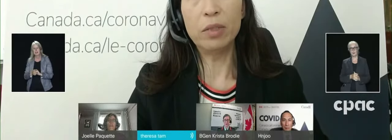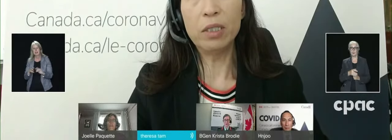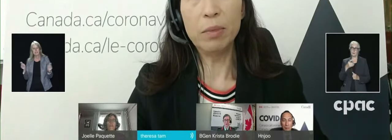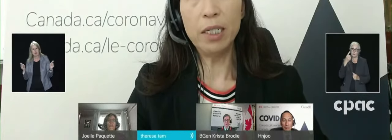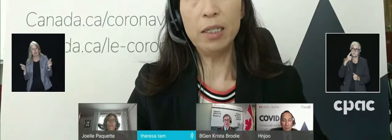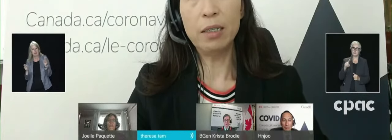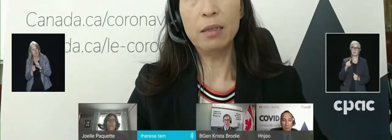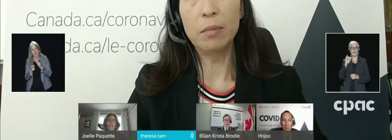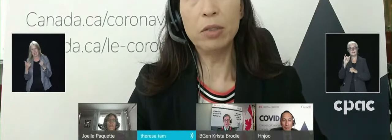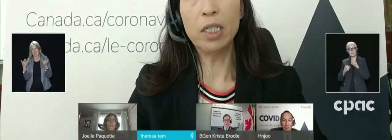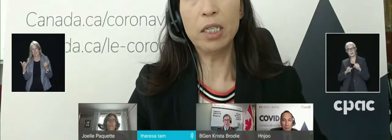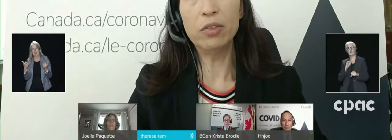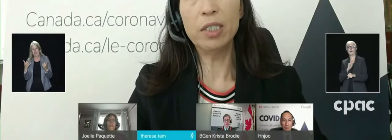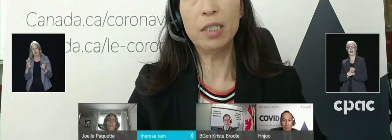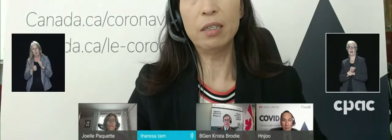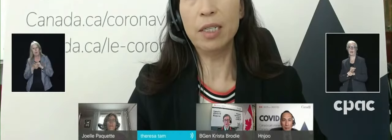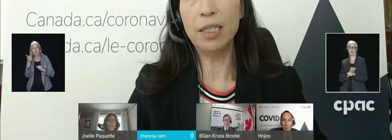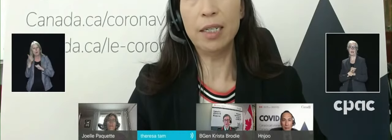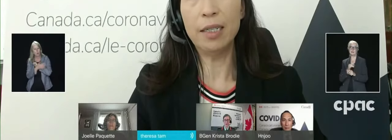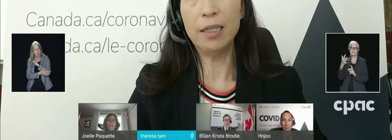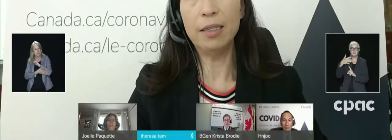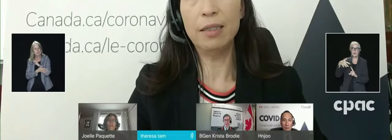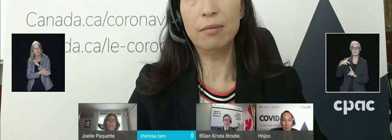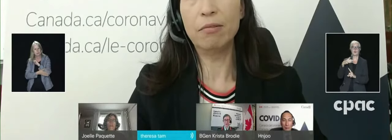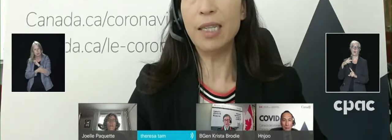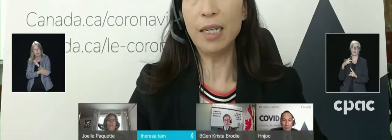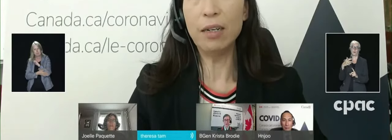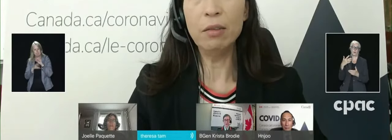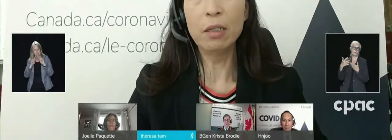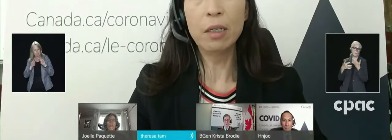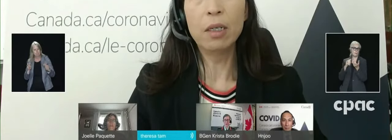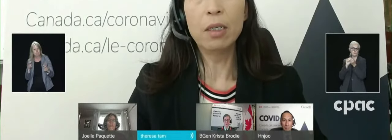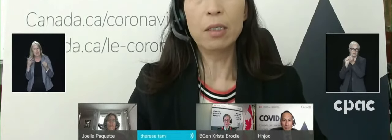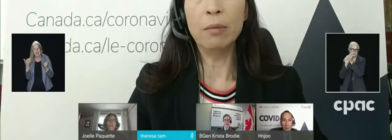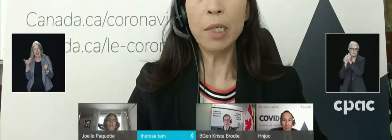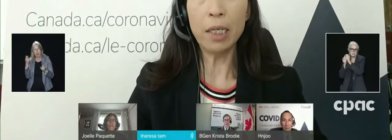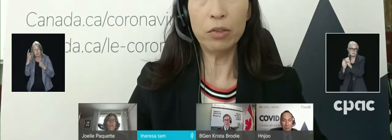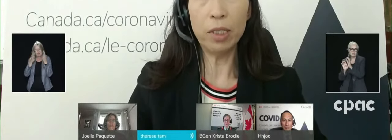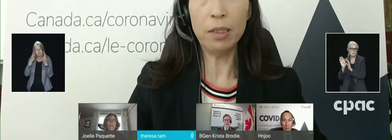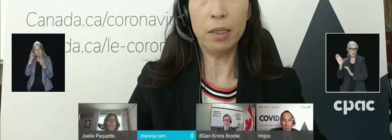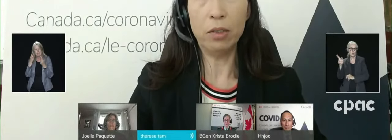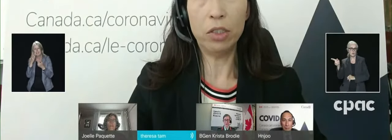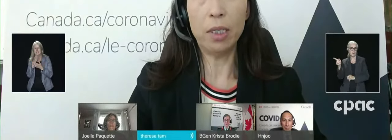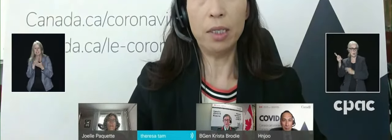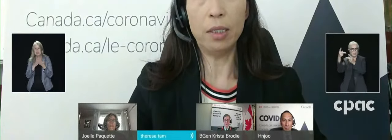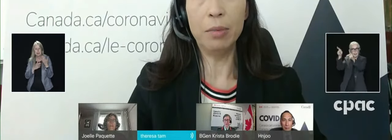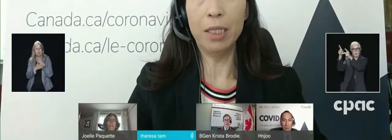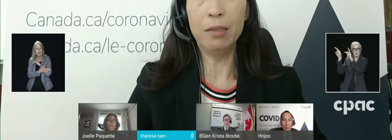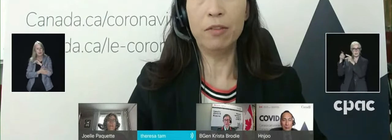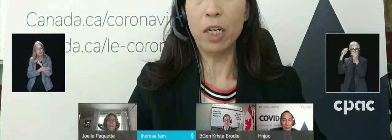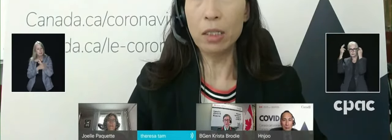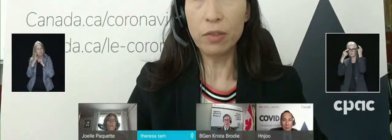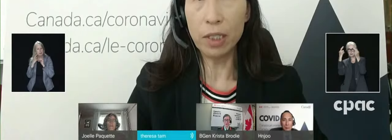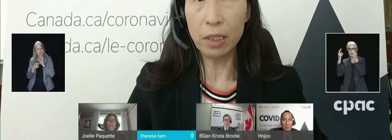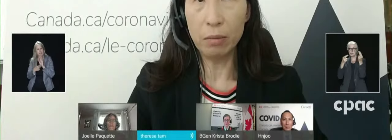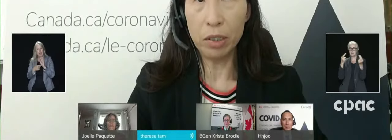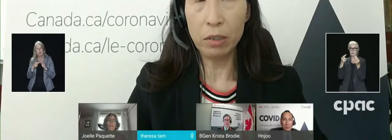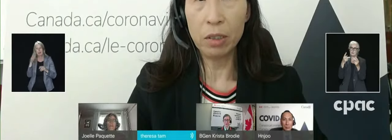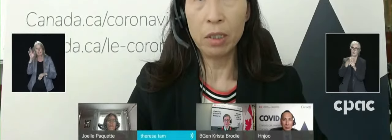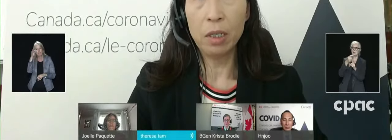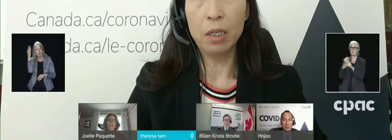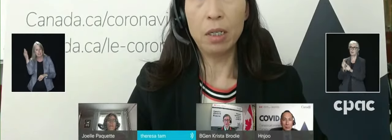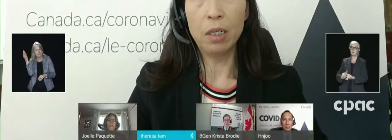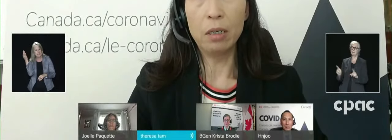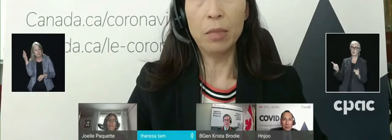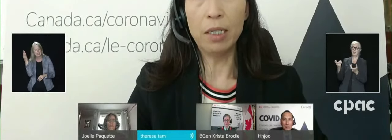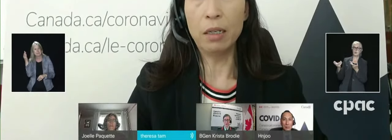evolving as we speak. Most countries are looking at this right now. Some countries, such as, I believe, France, for